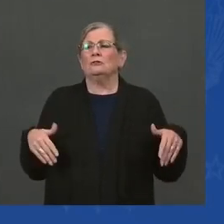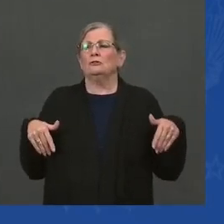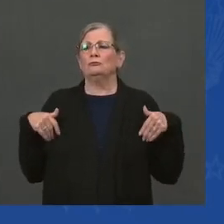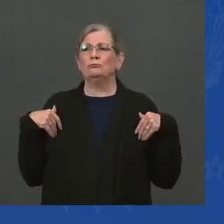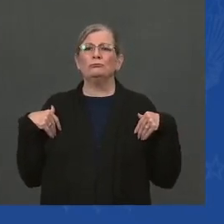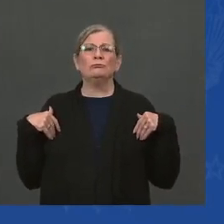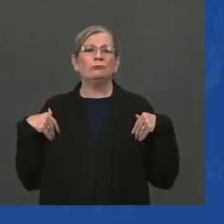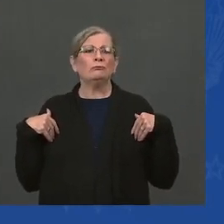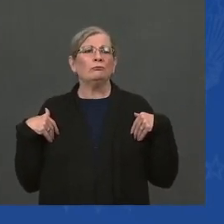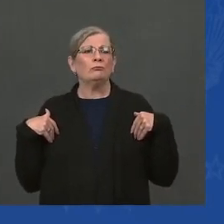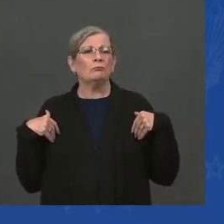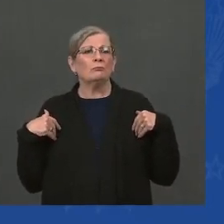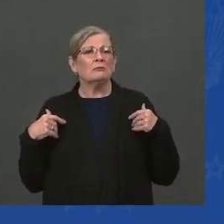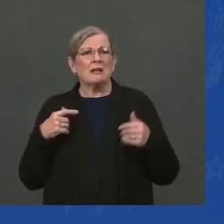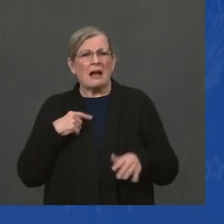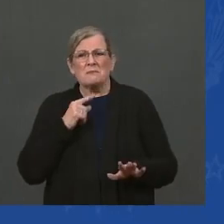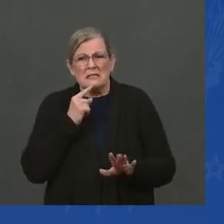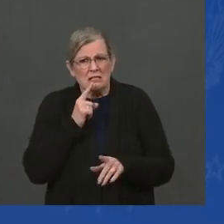heart,